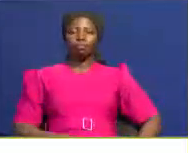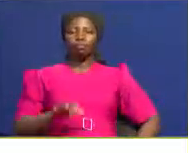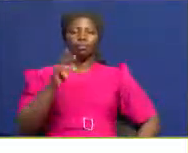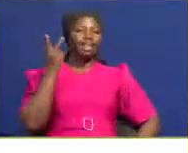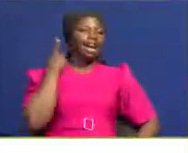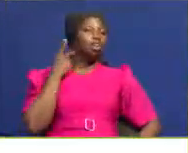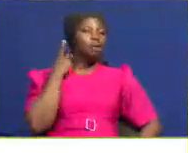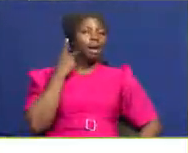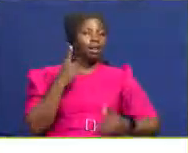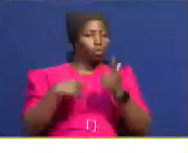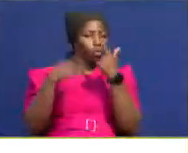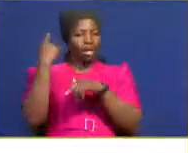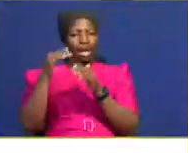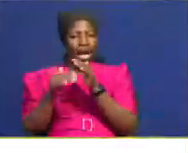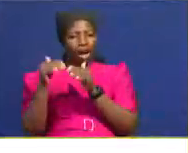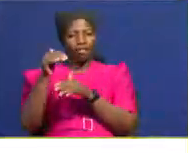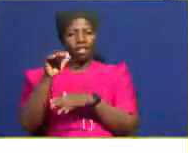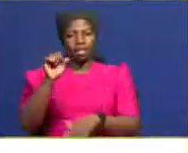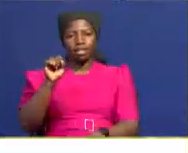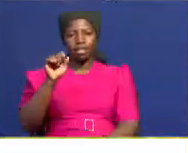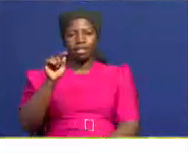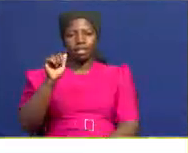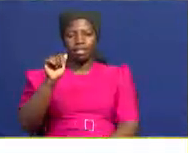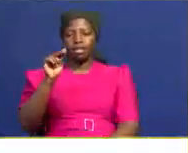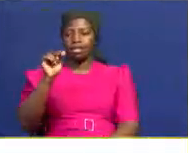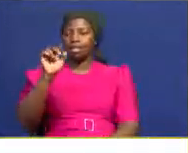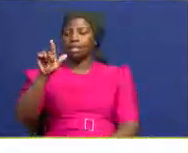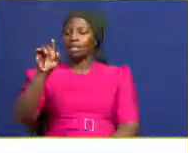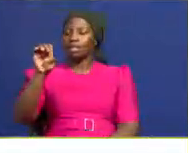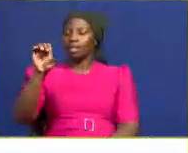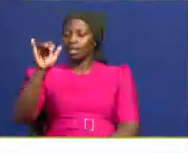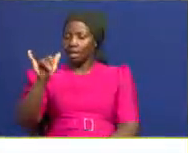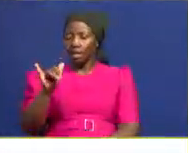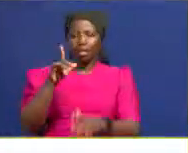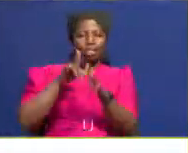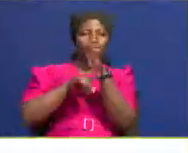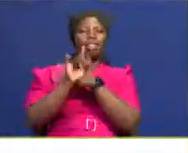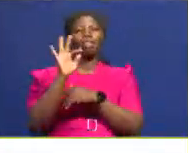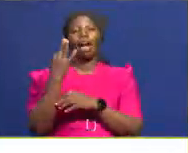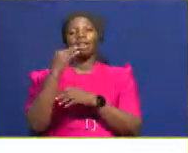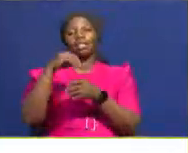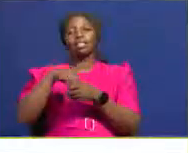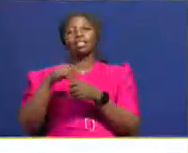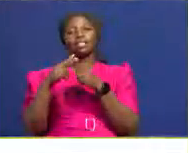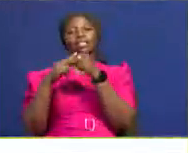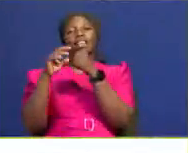Sharks sealed their win after Stanley Omondi scored the third goal in 70th